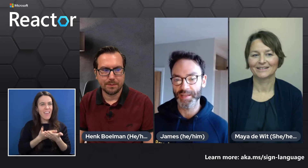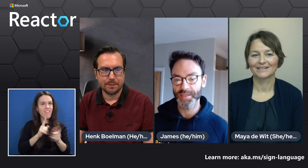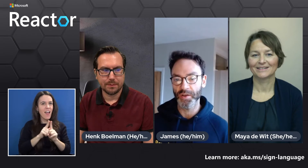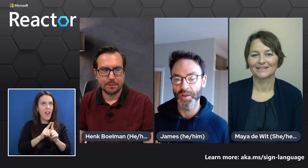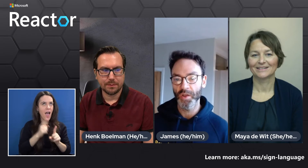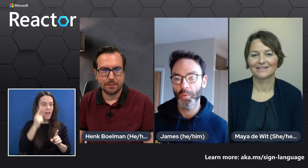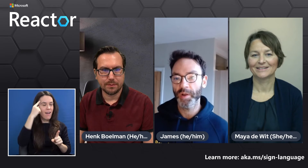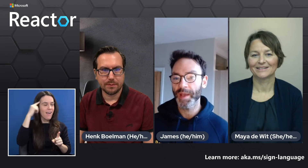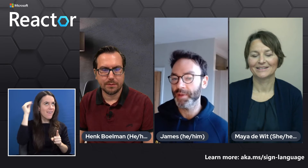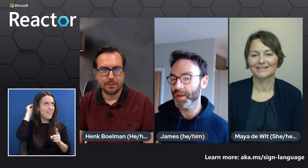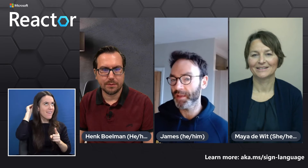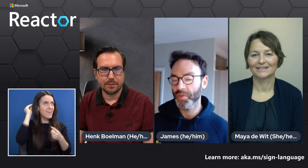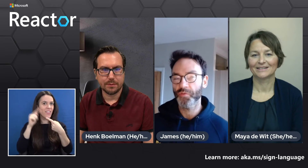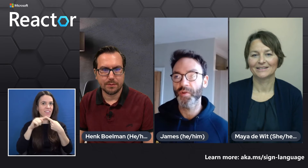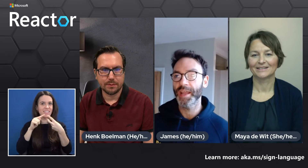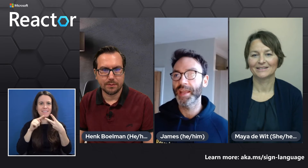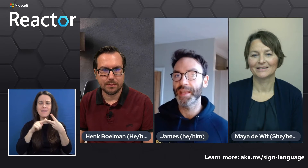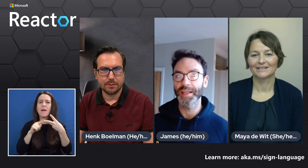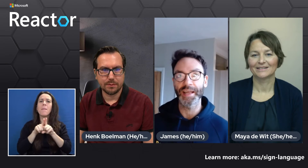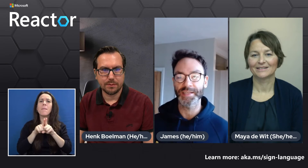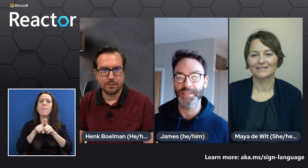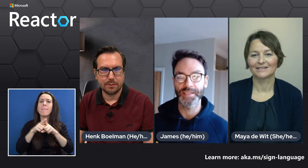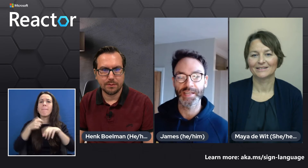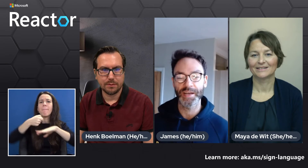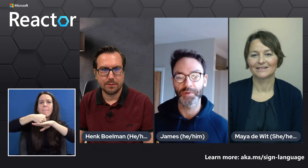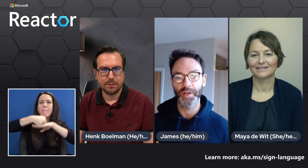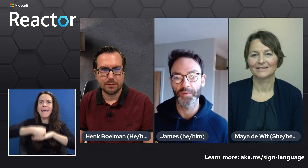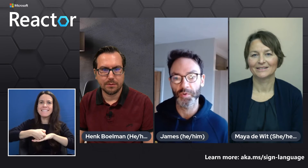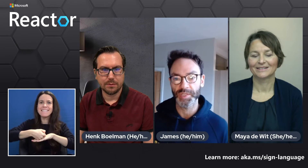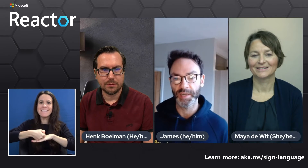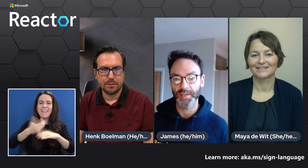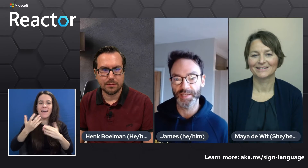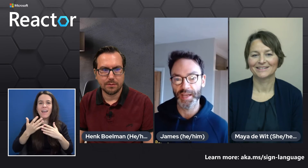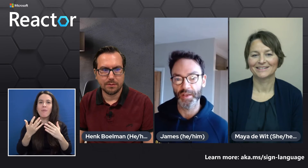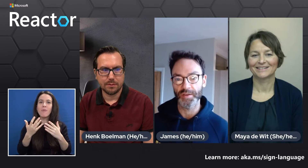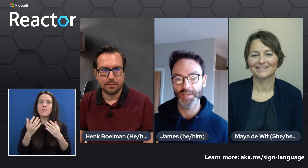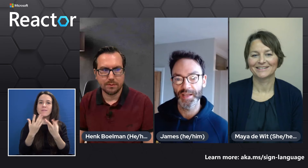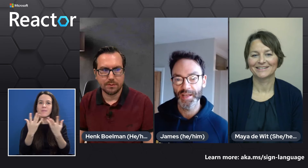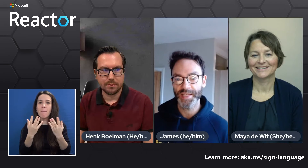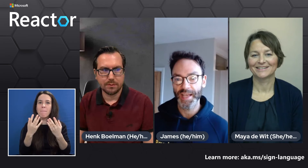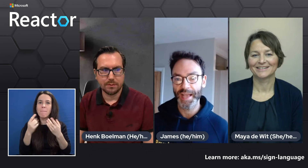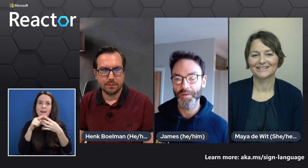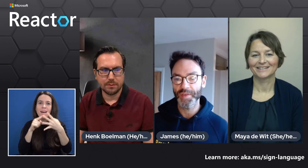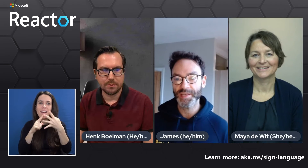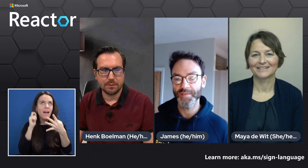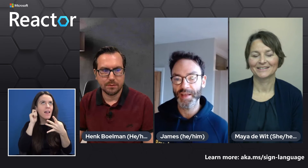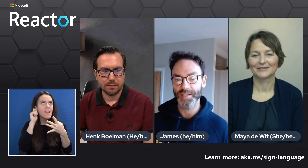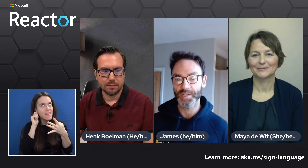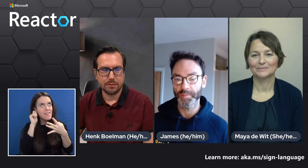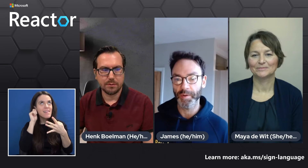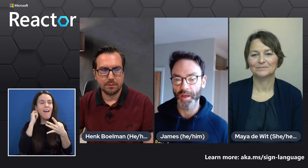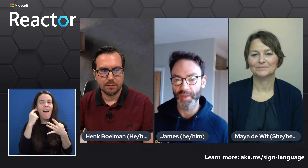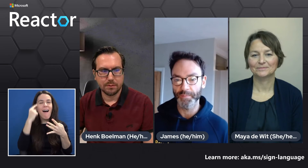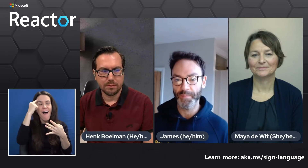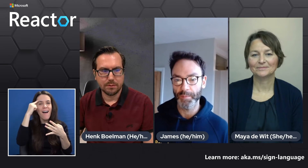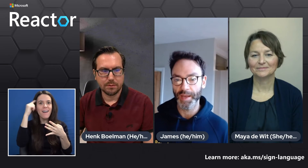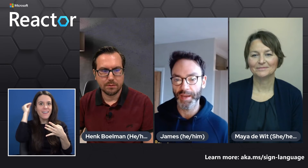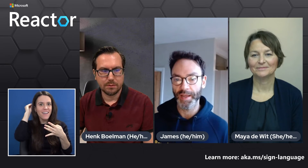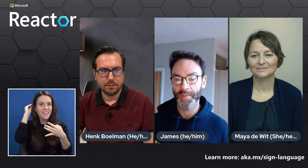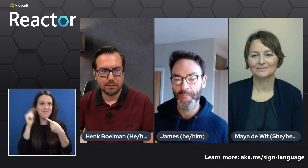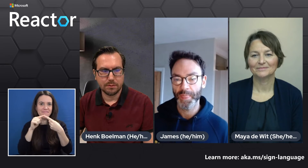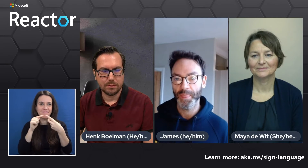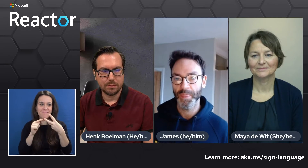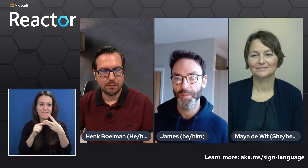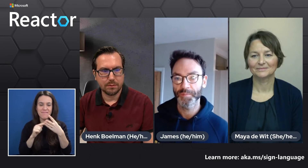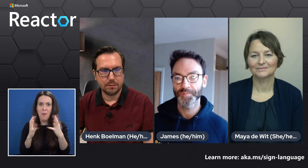into that? So what are maybe like 3 lessons anyone kind of watching today could take out of this and then start to apply them